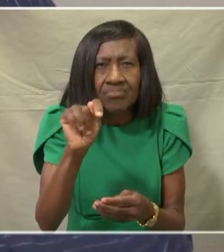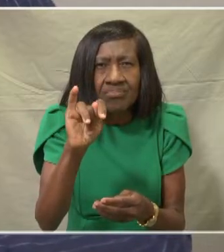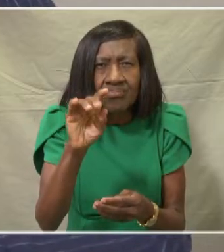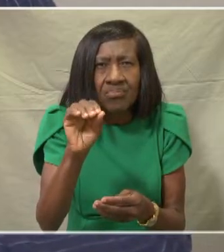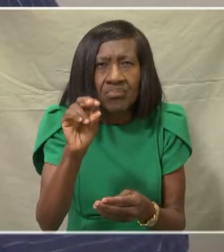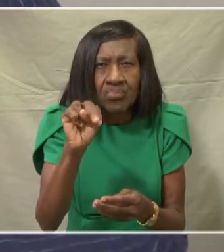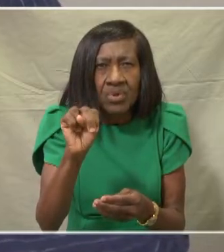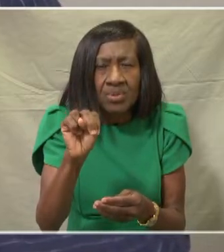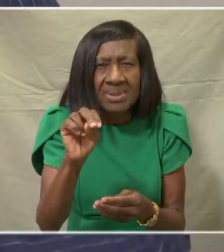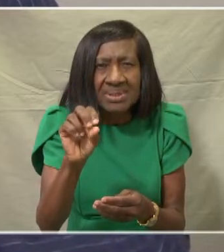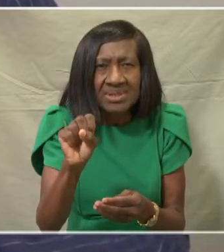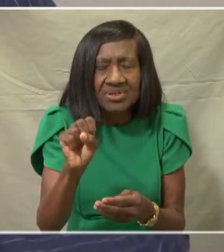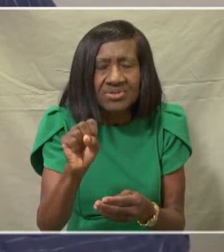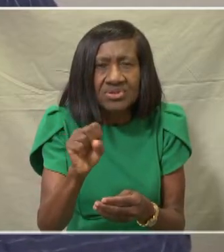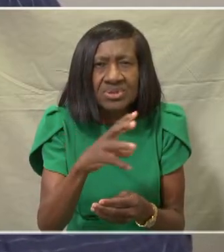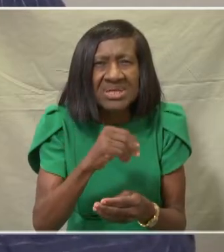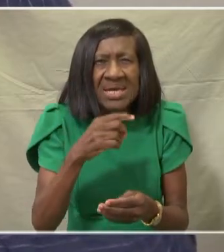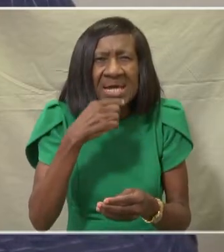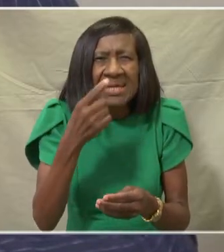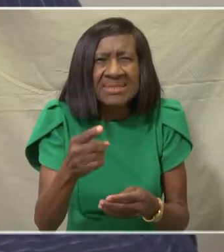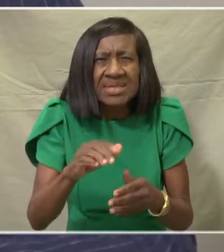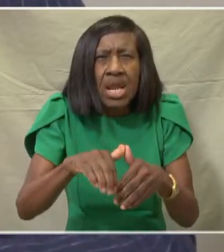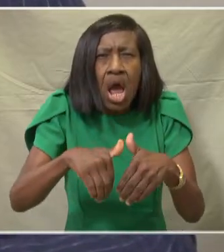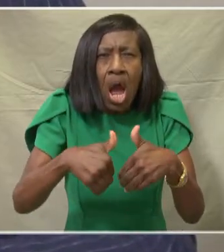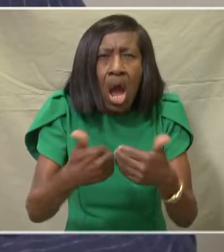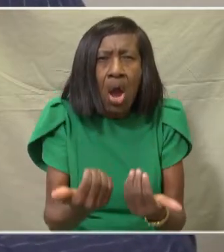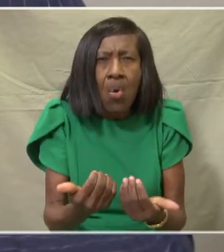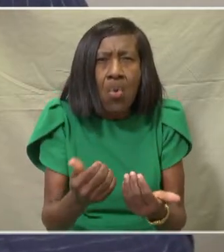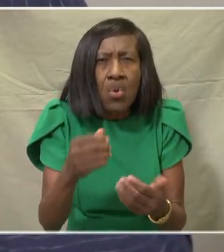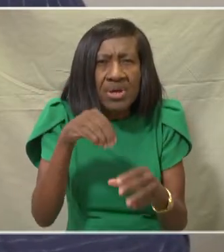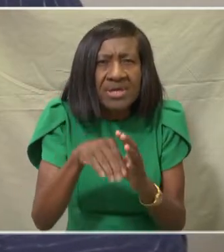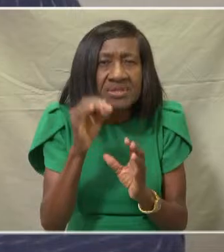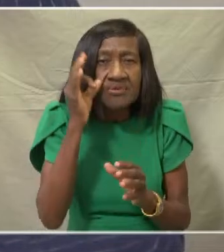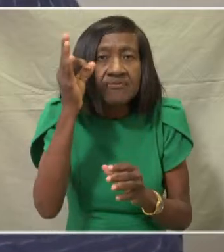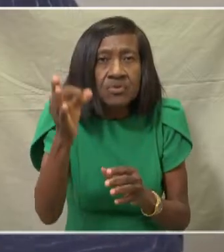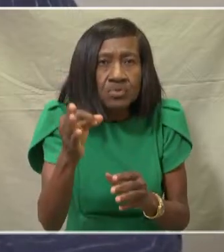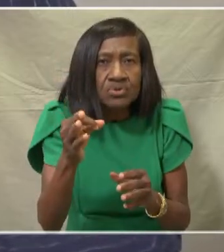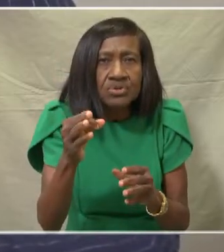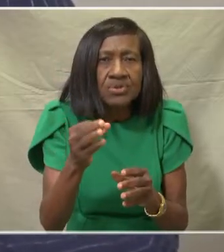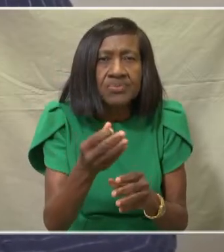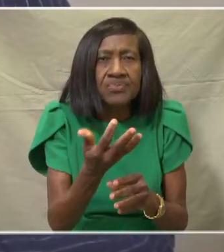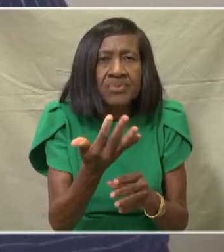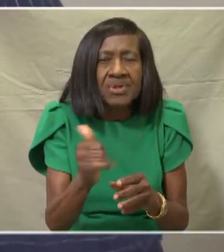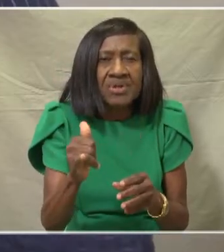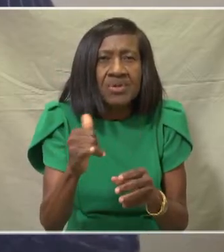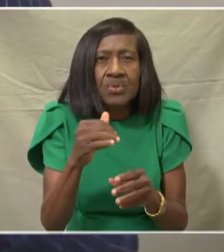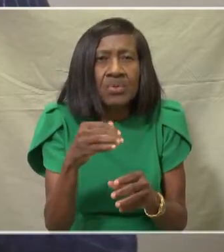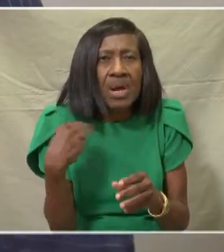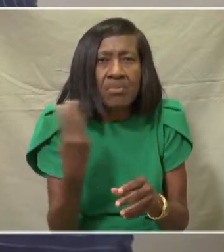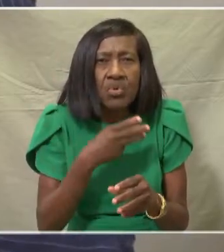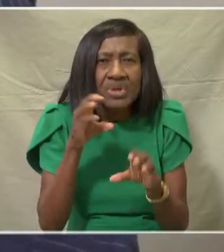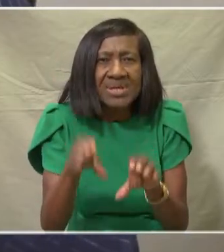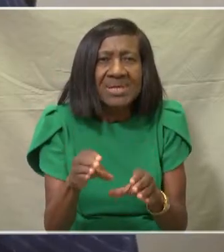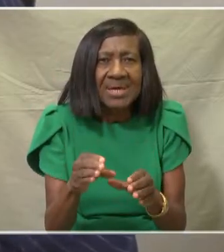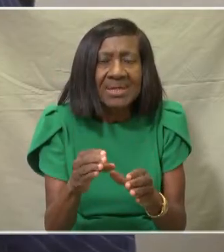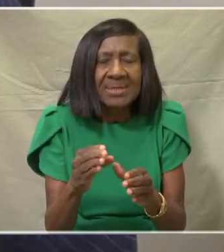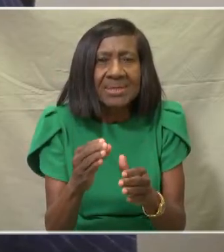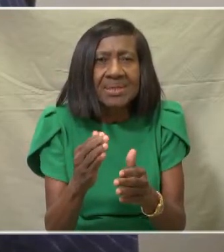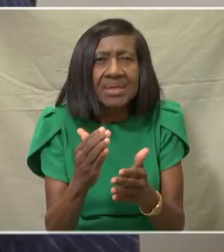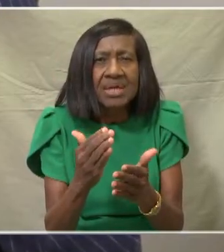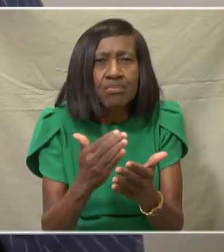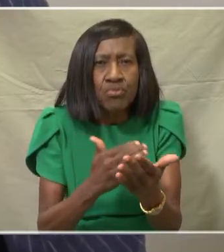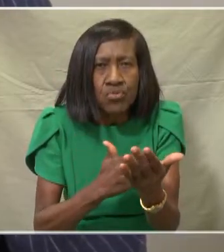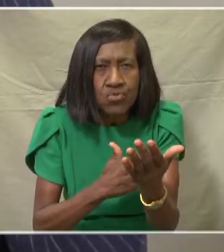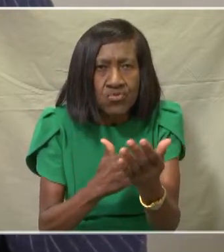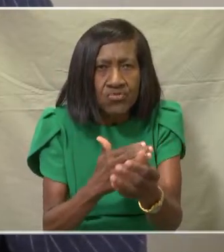future electoral processes might be improved. Certainly, there's no such thing as a perfect election. There's no model election